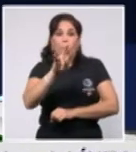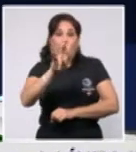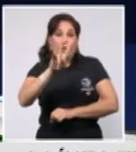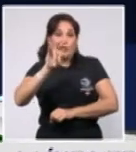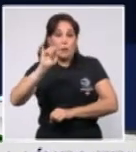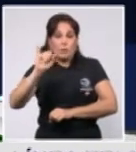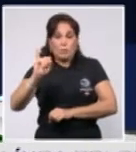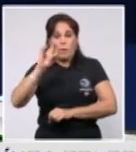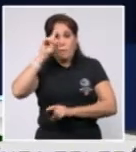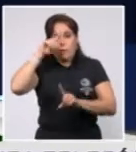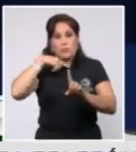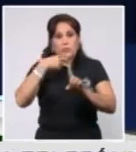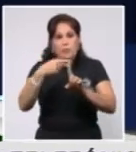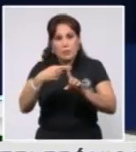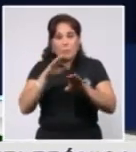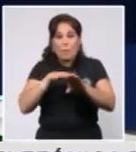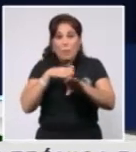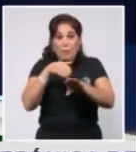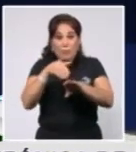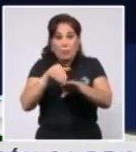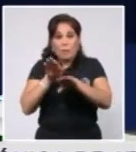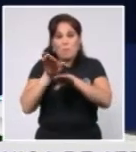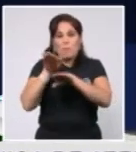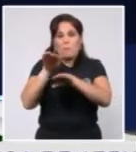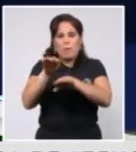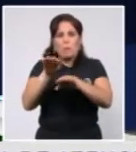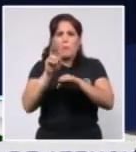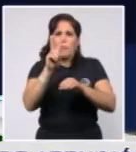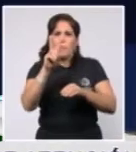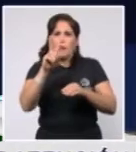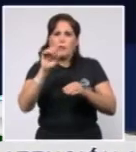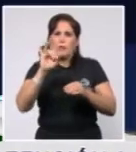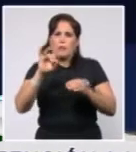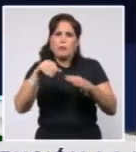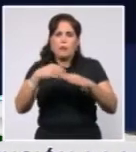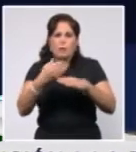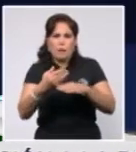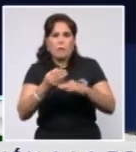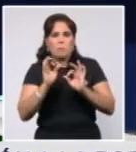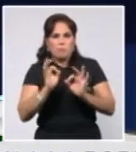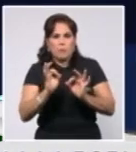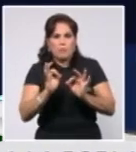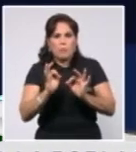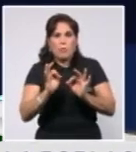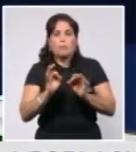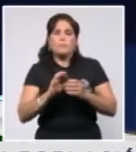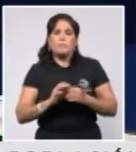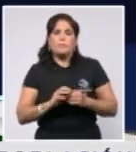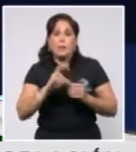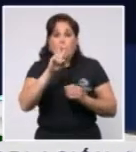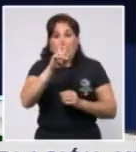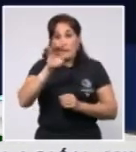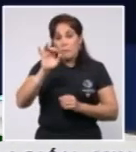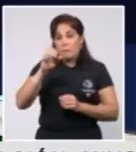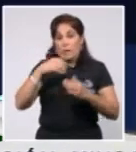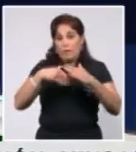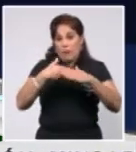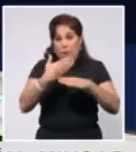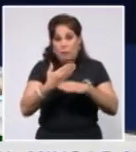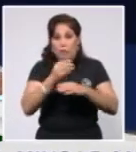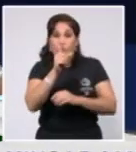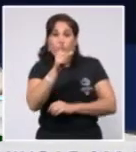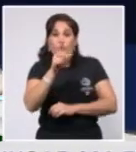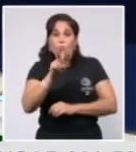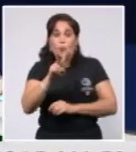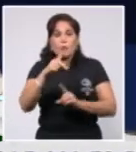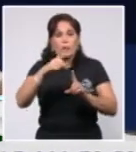days, 12 of which he spent in intensive care. His clinical evolution was irregular, suffering